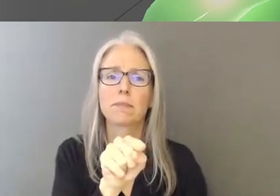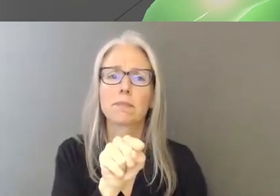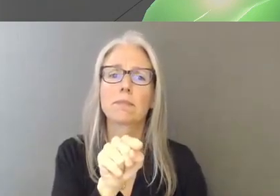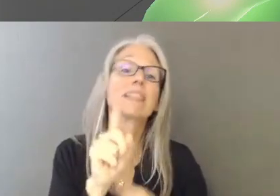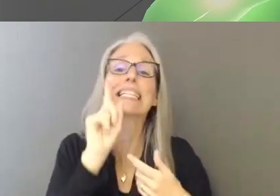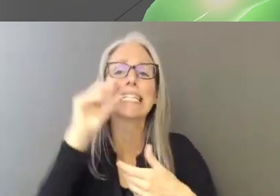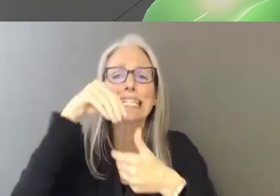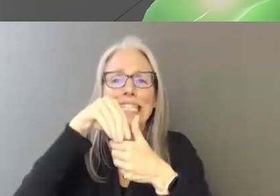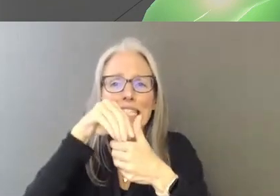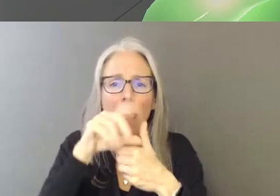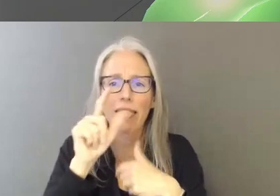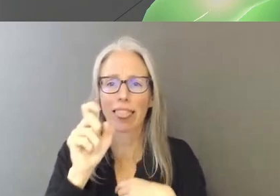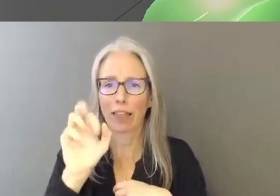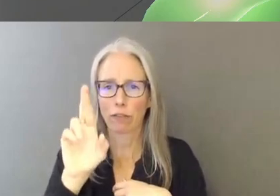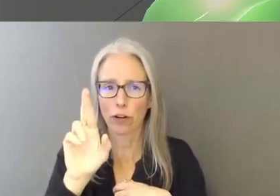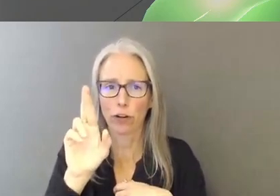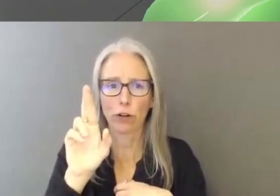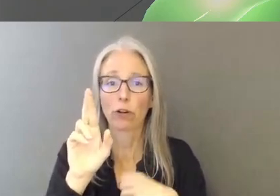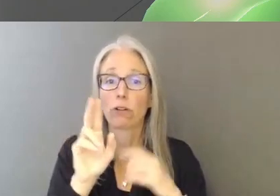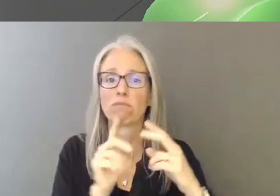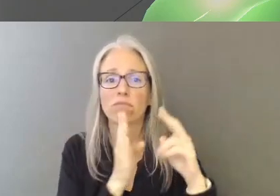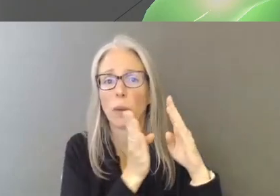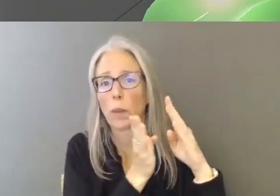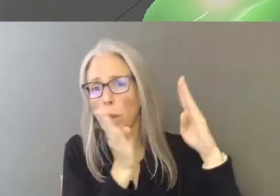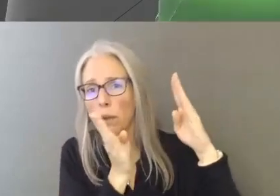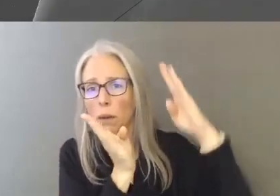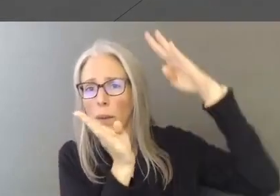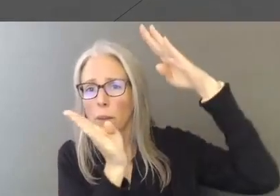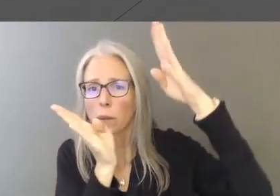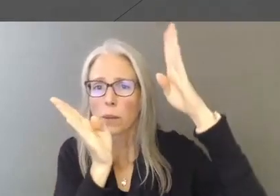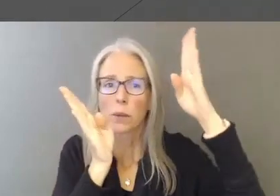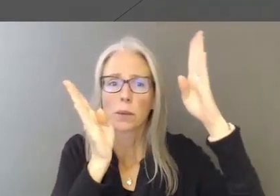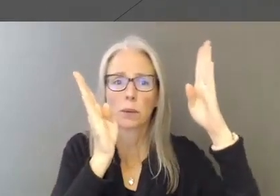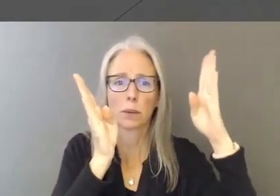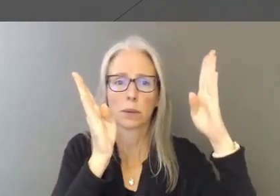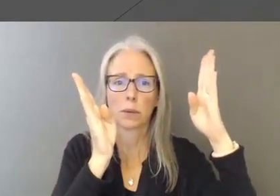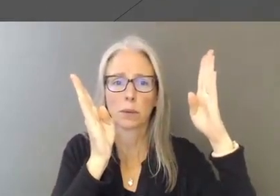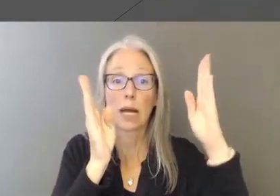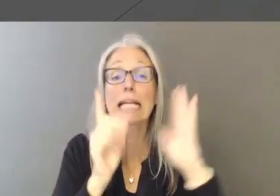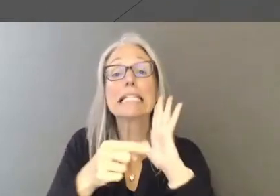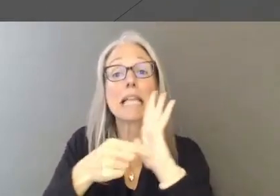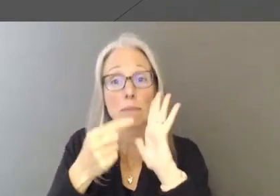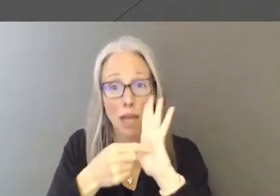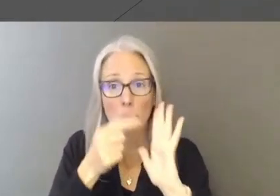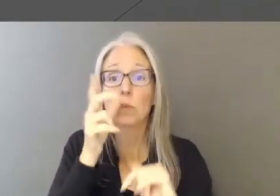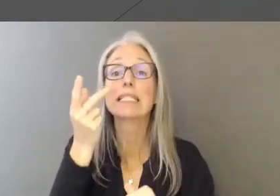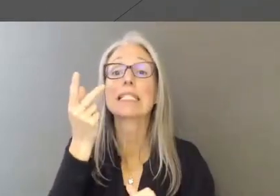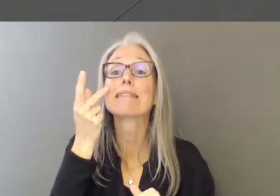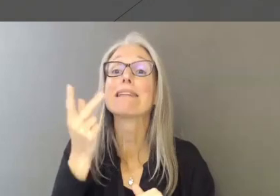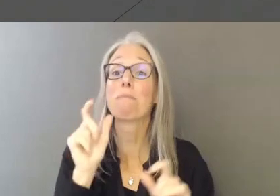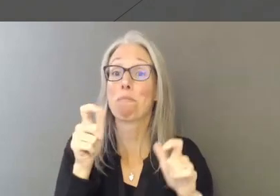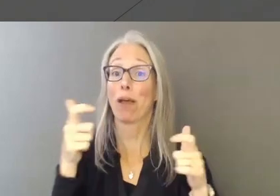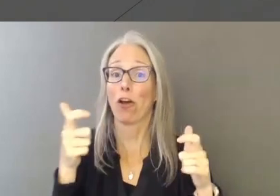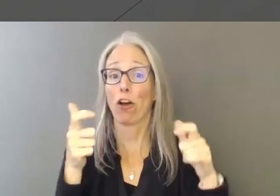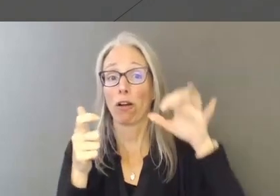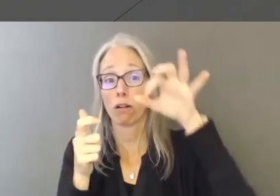that are inside the liver, like here or even here. But at certain points, you can also see it in the bigger ducts down here, which